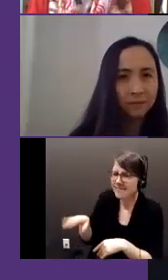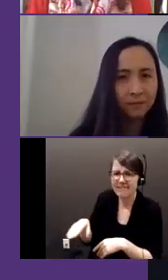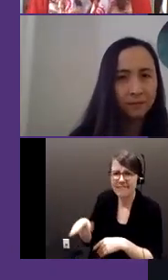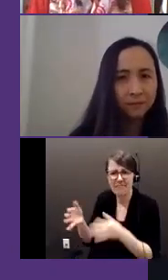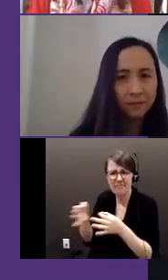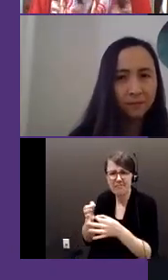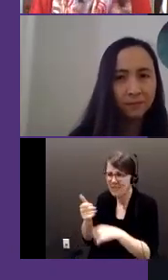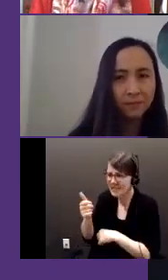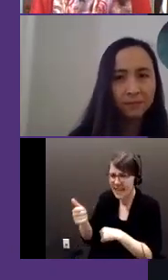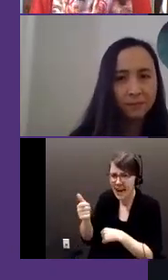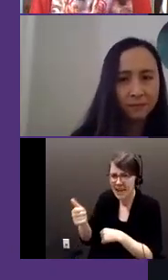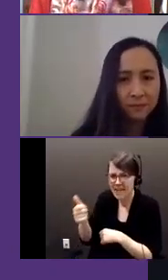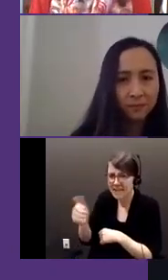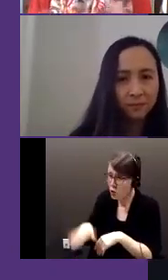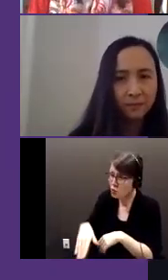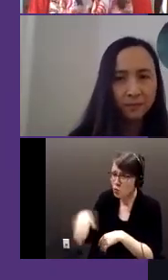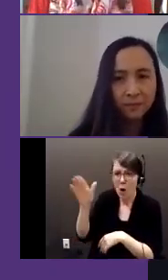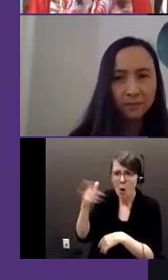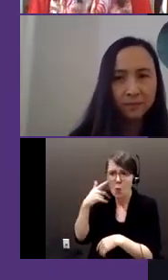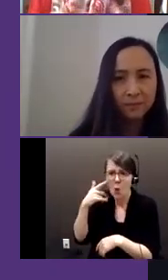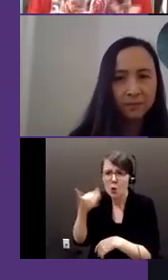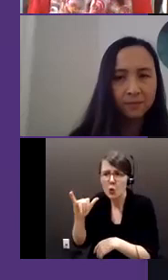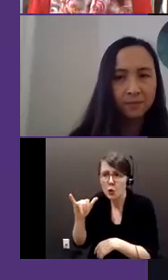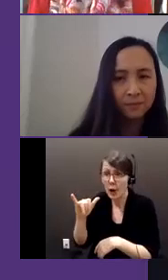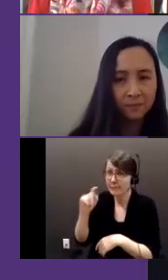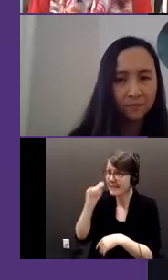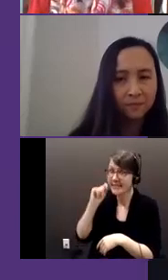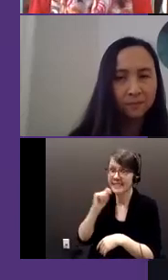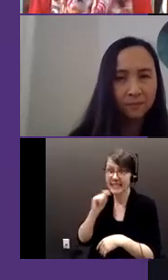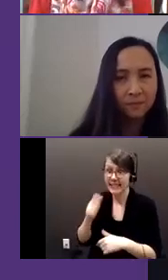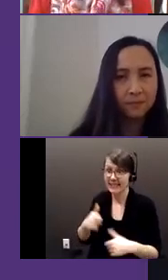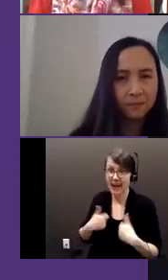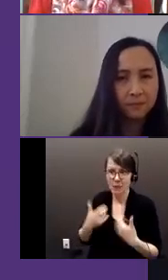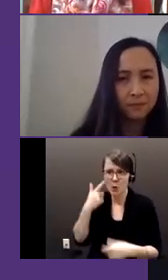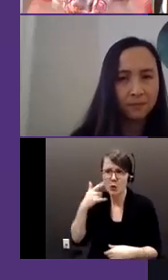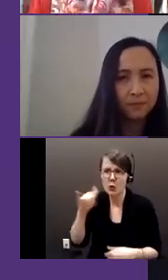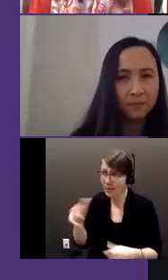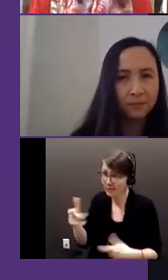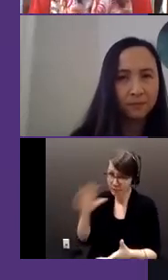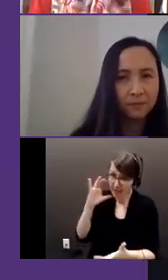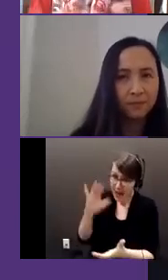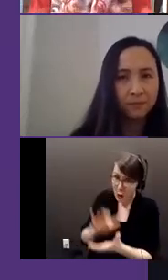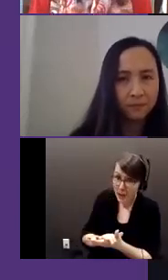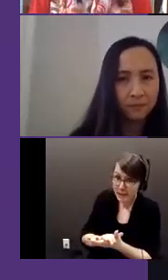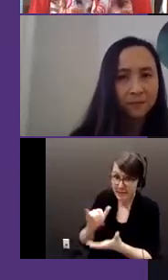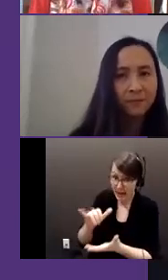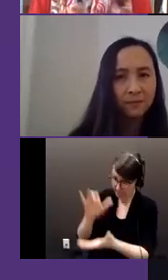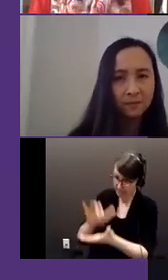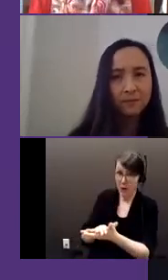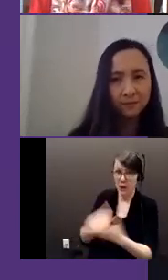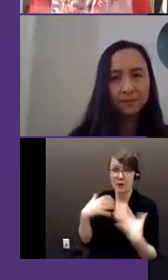like or their teenage years like. If they were married, what did their marriage look like? Was it healthy? Was it